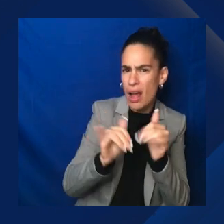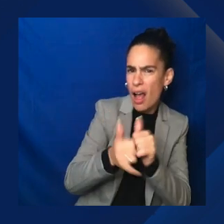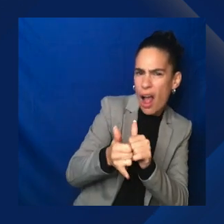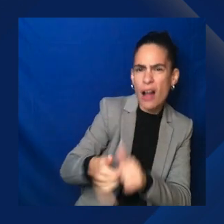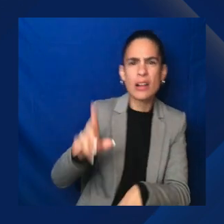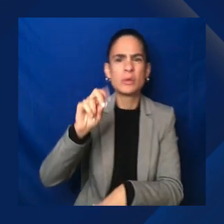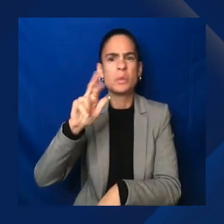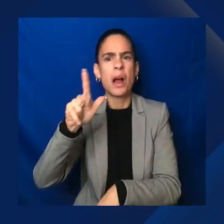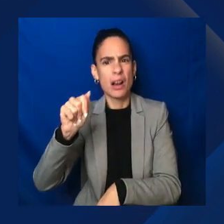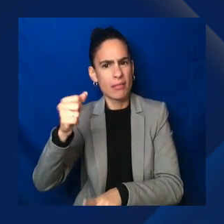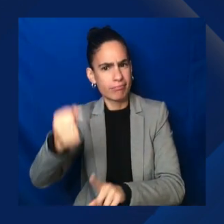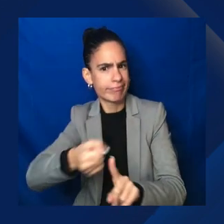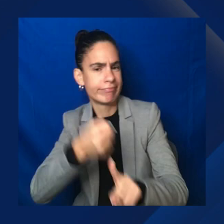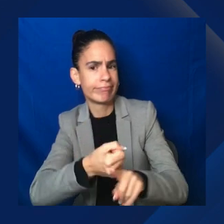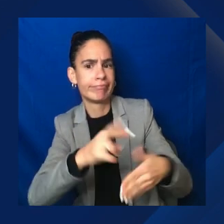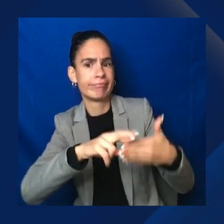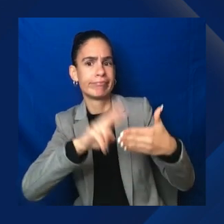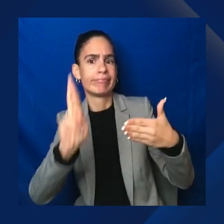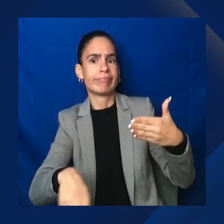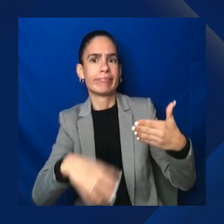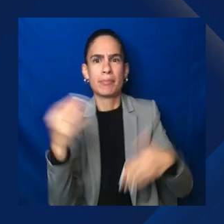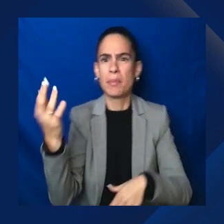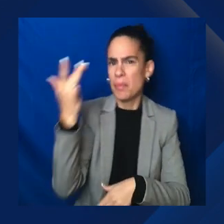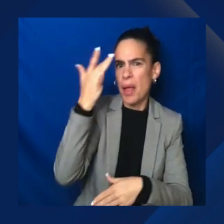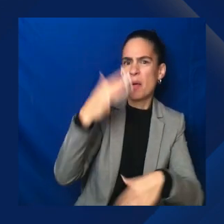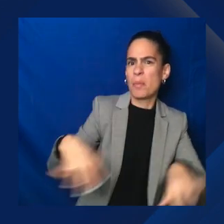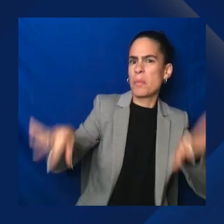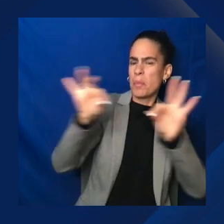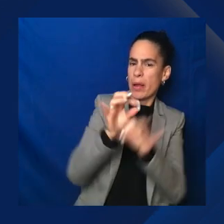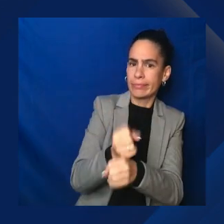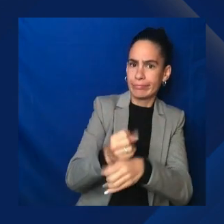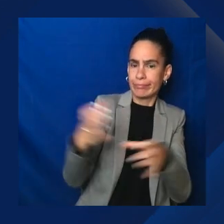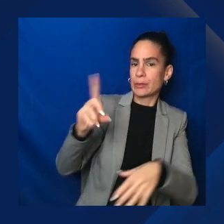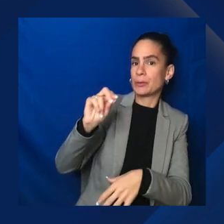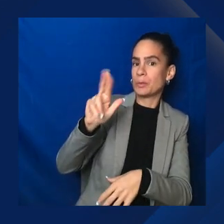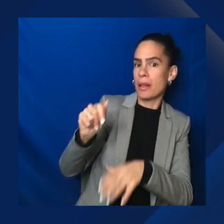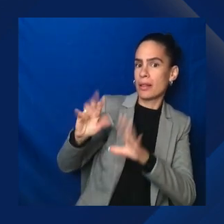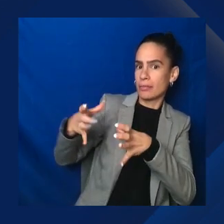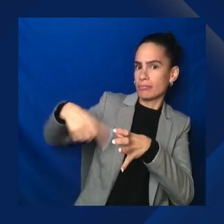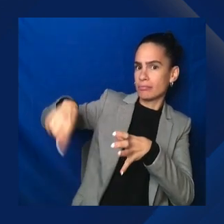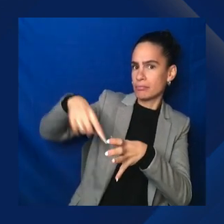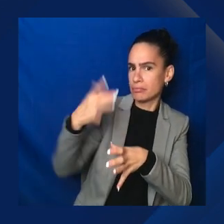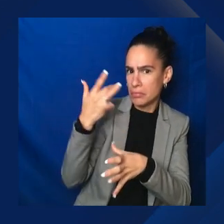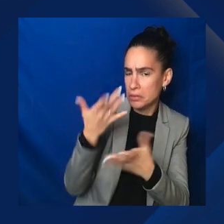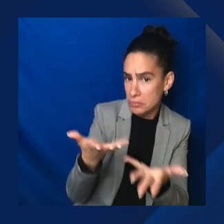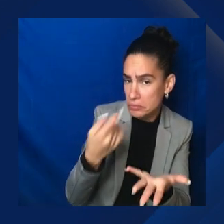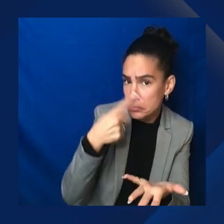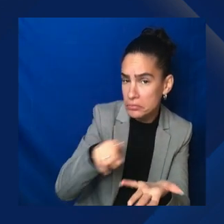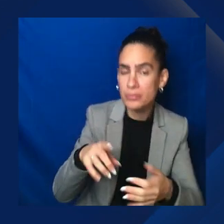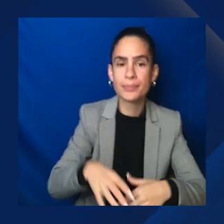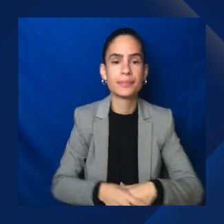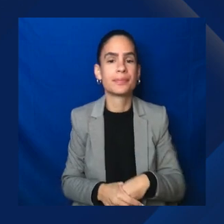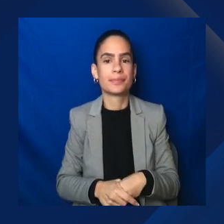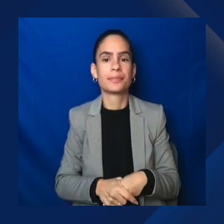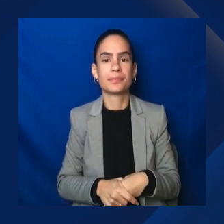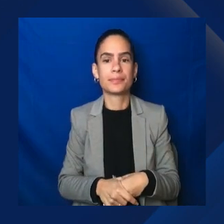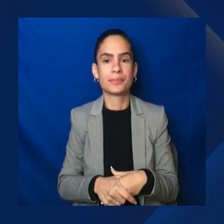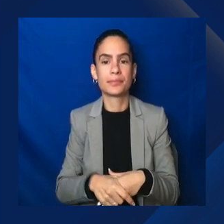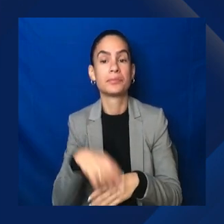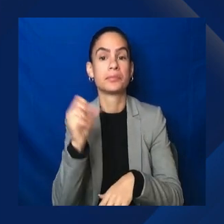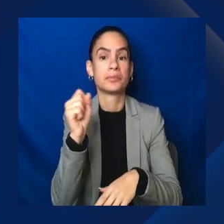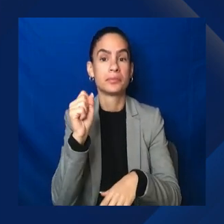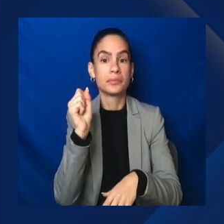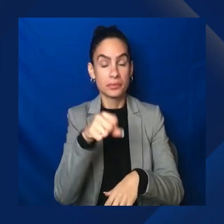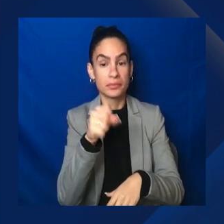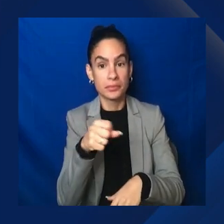workforce? Absolutely. So it is support through touch, it's support through talk,